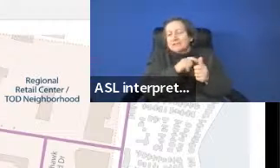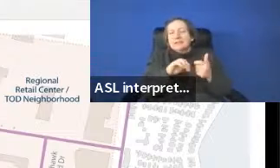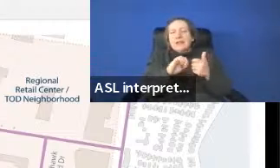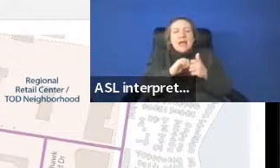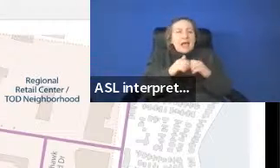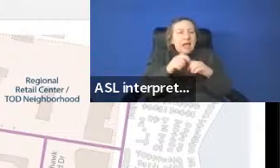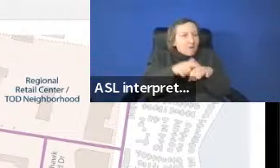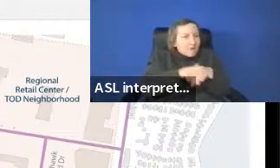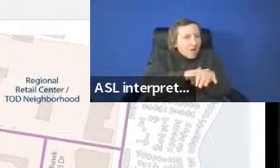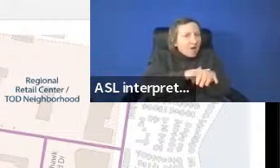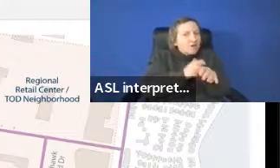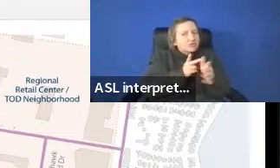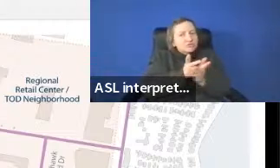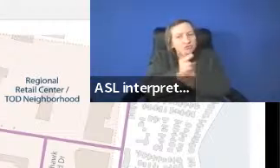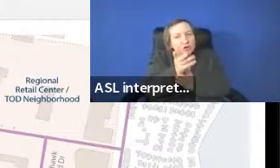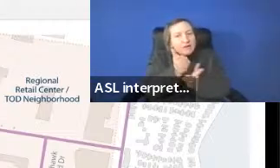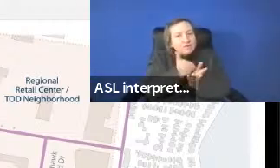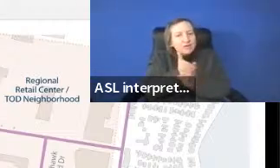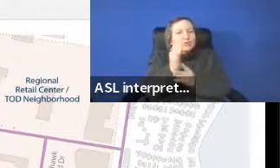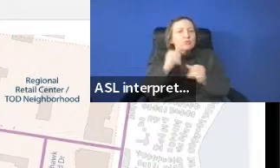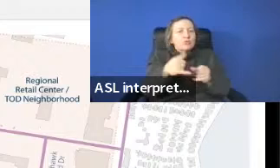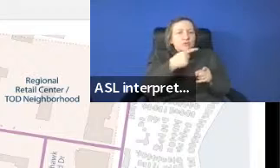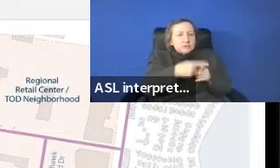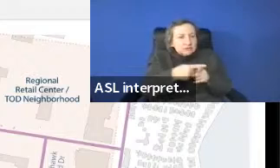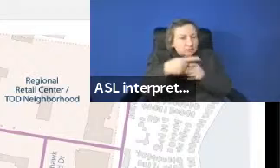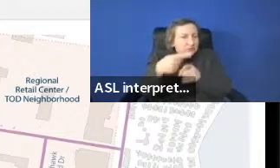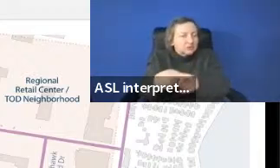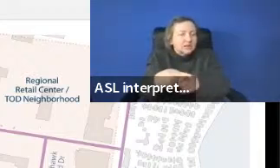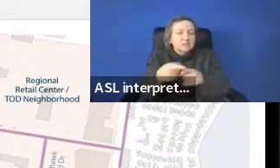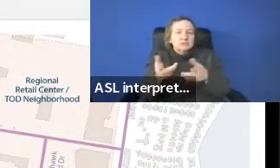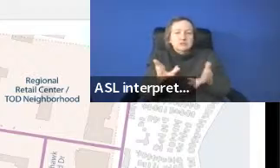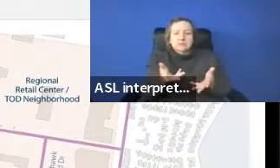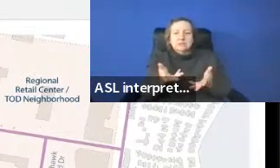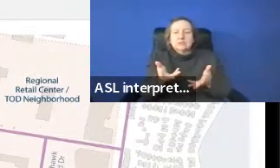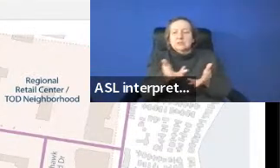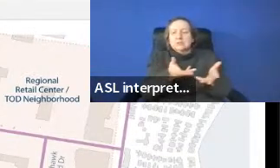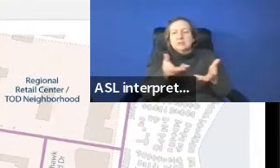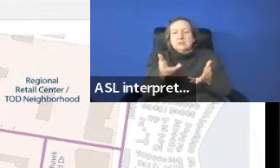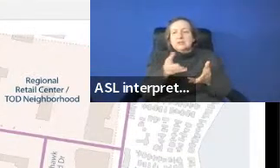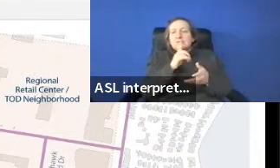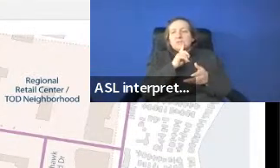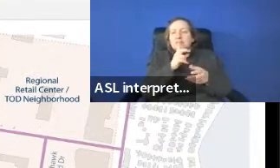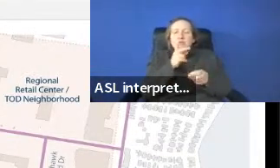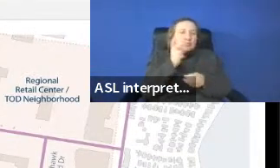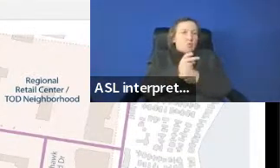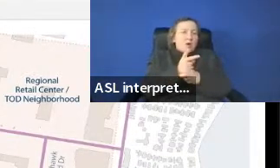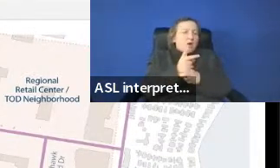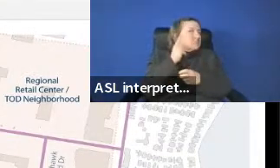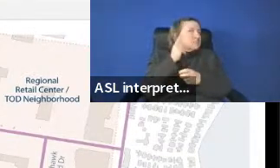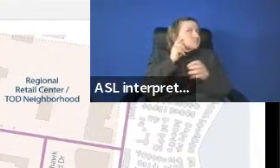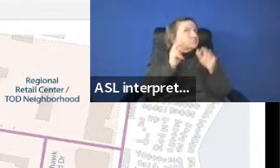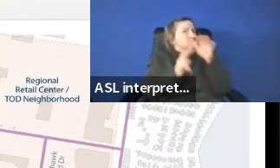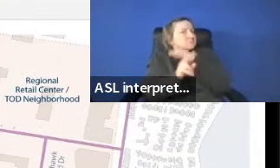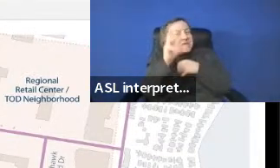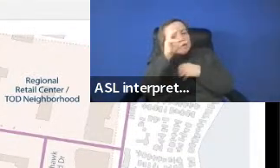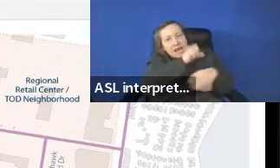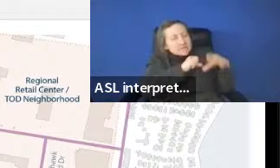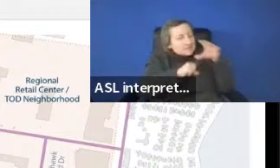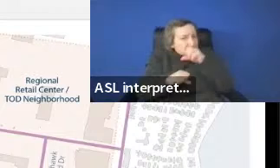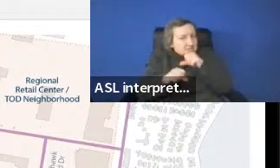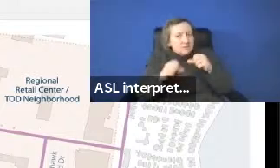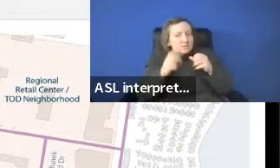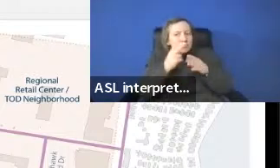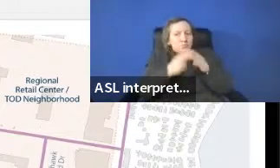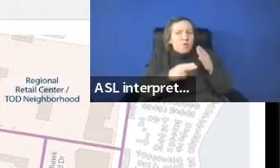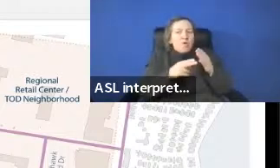it takes to travel through both of these intersections. So it's just way too hard to speculate. They are both